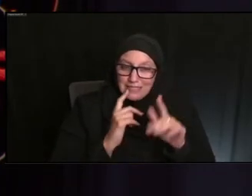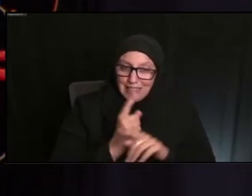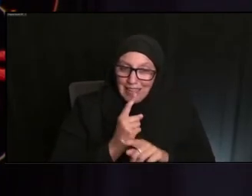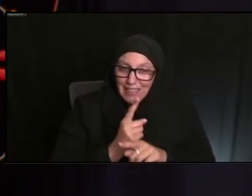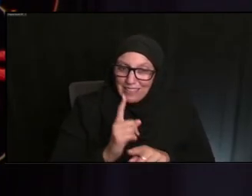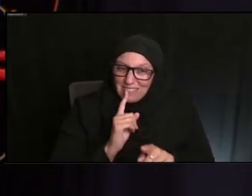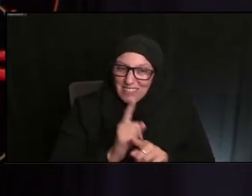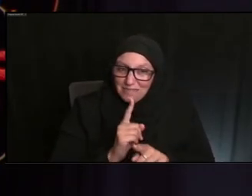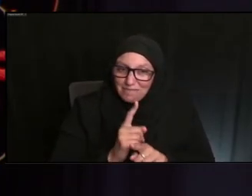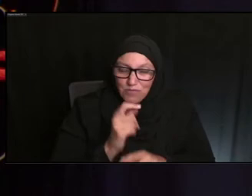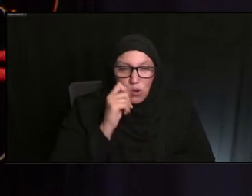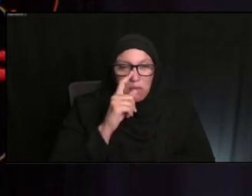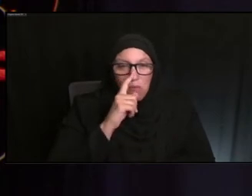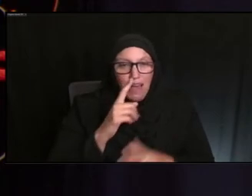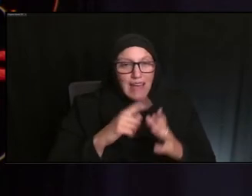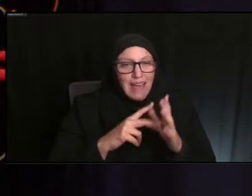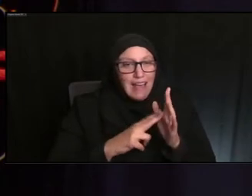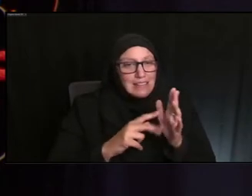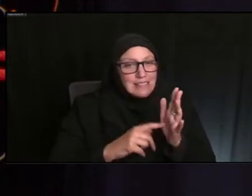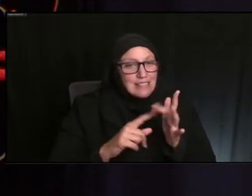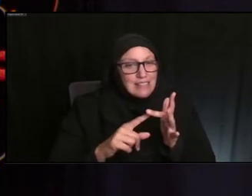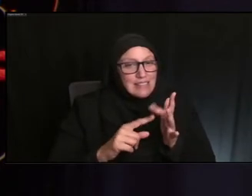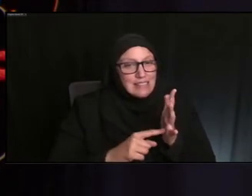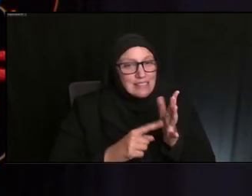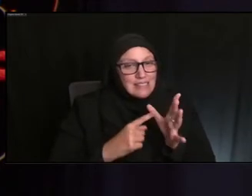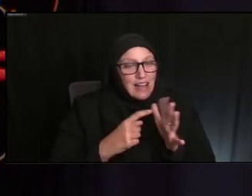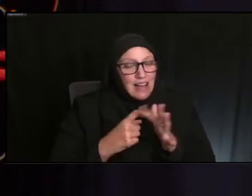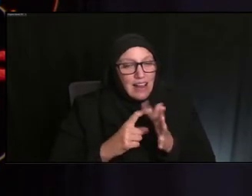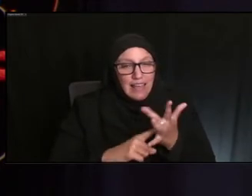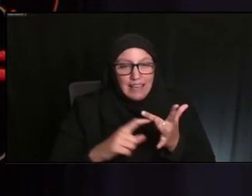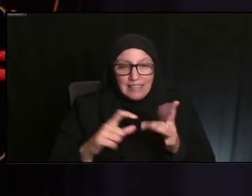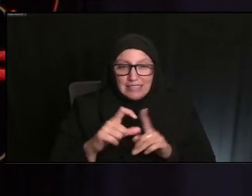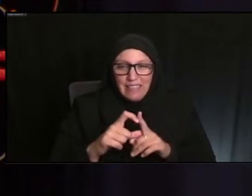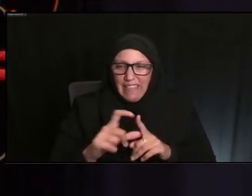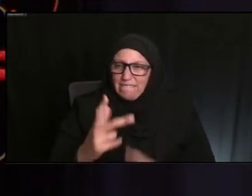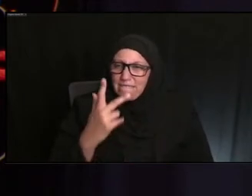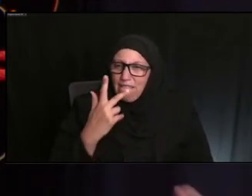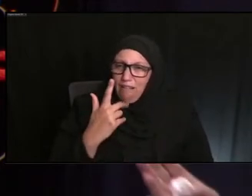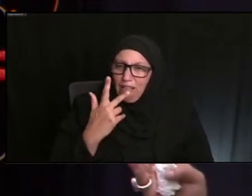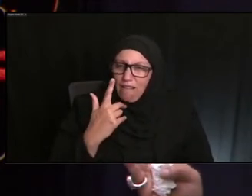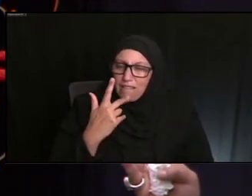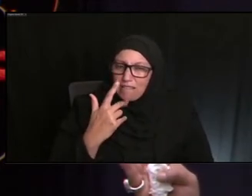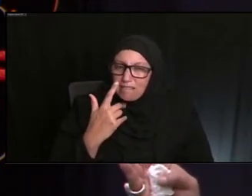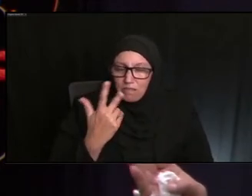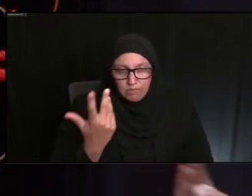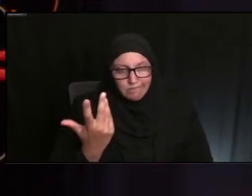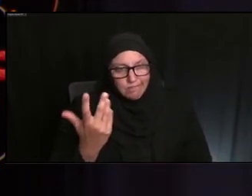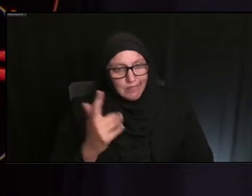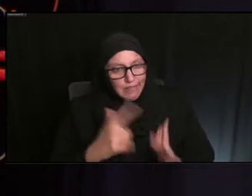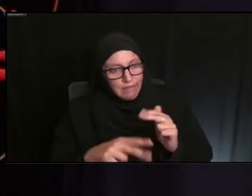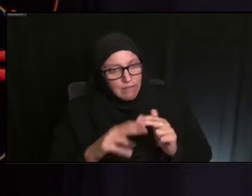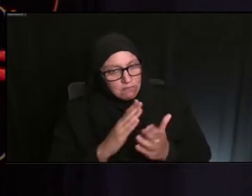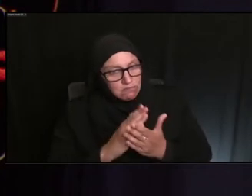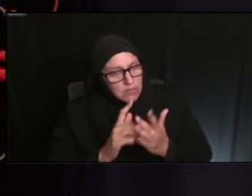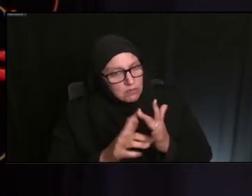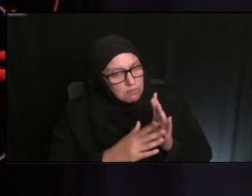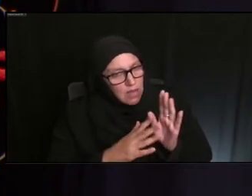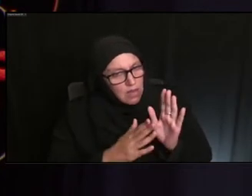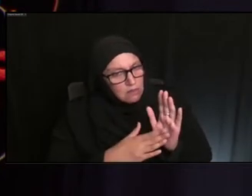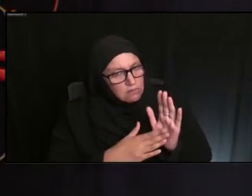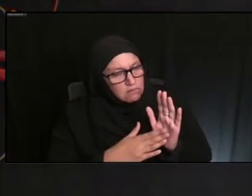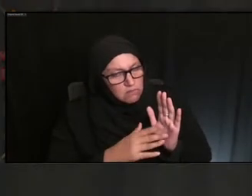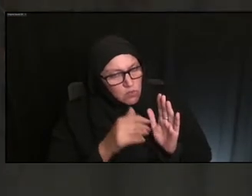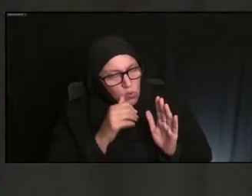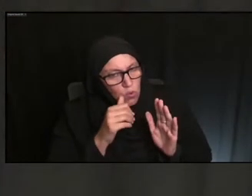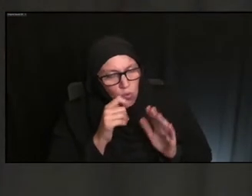anti-taqlid people, they tell you, oh, there's no taqlid, taqlid is false. If it was false, the imam would have not let any ulama go